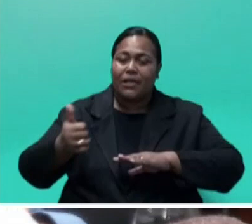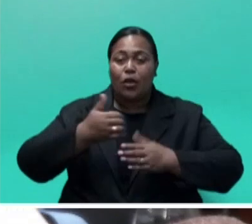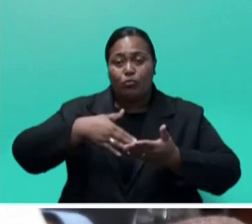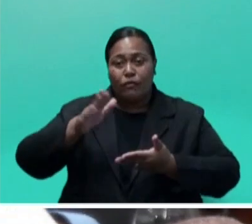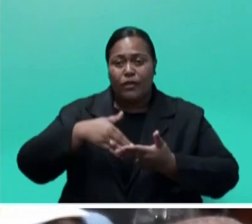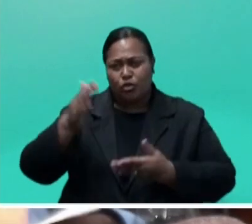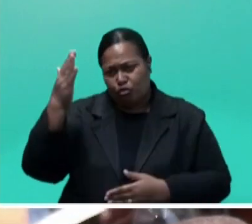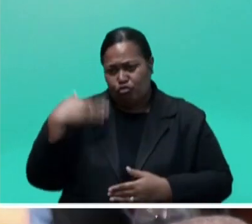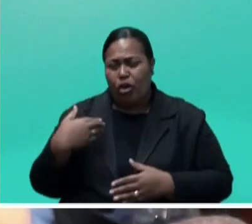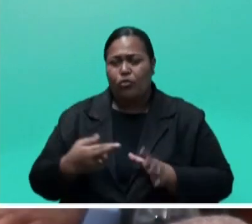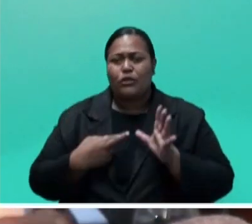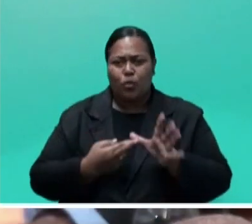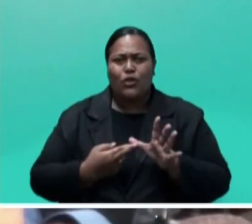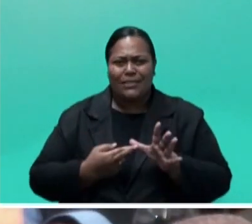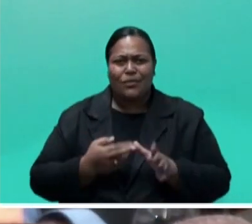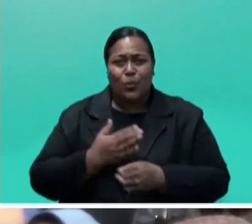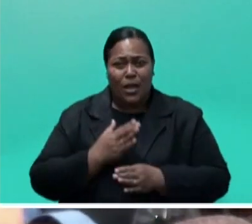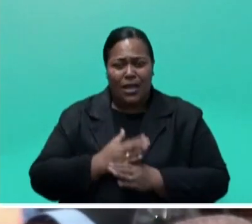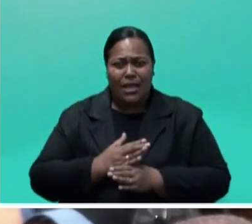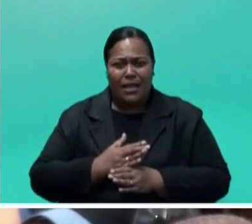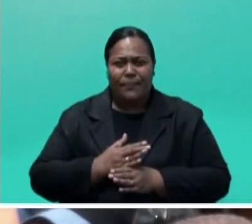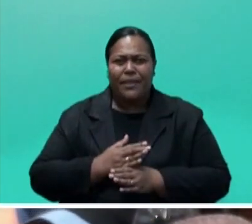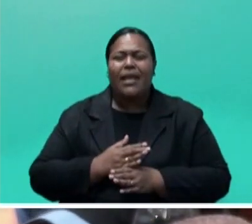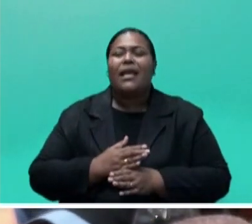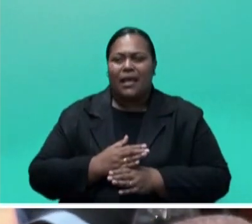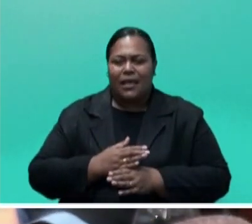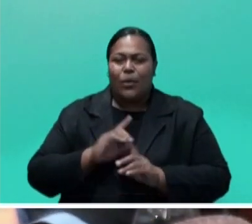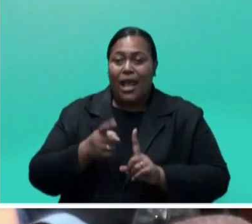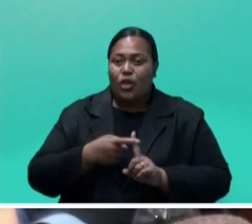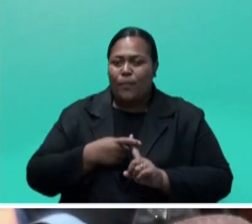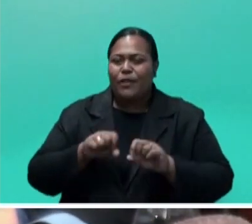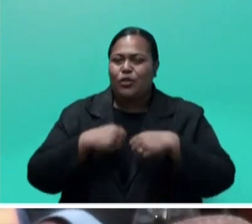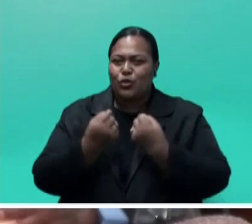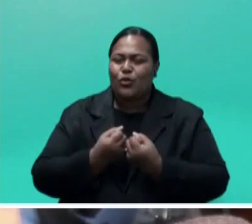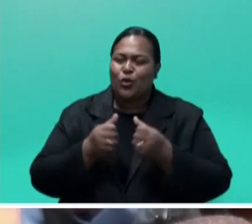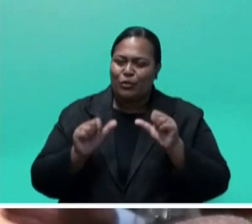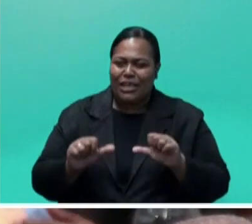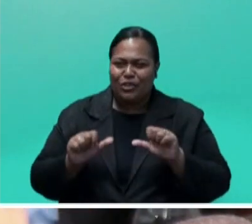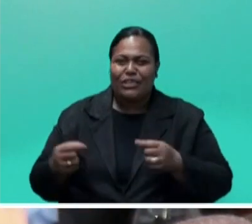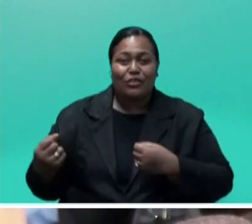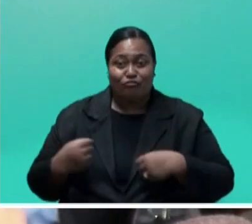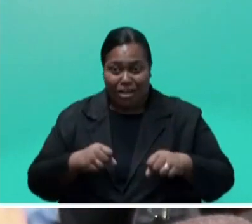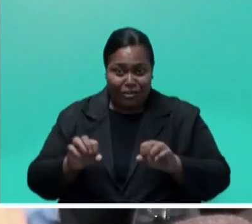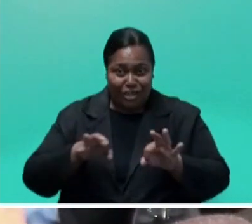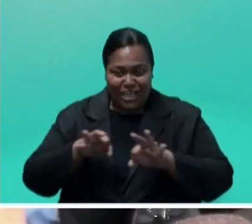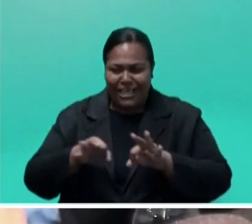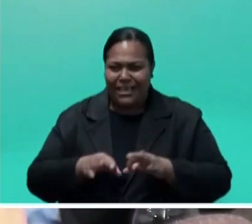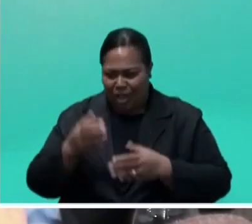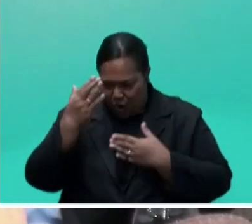responsive initiatives such as the Adaptive Social Protection Strategy, which the Honourable Biman Prasad just talked